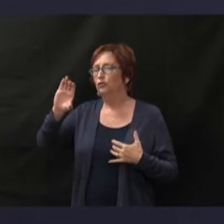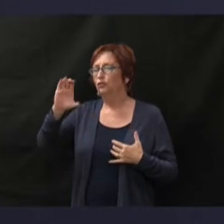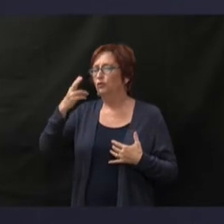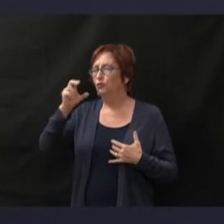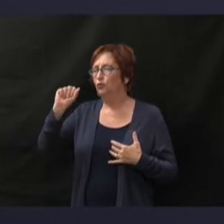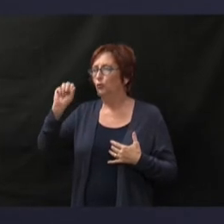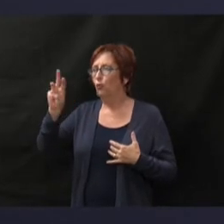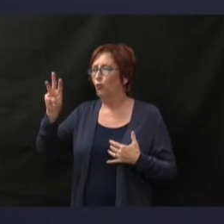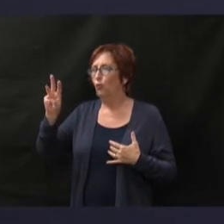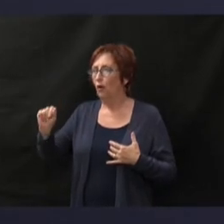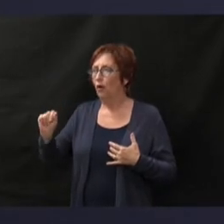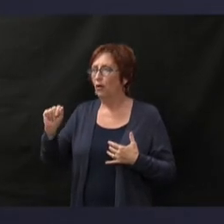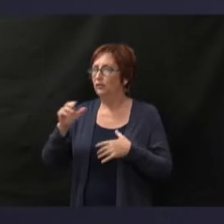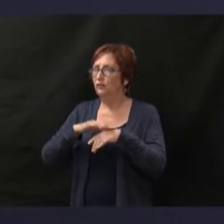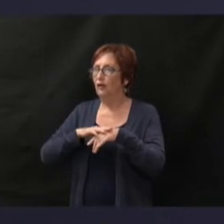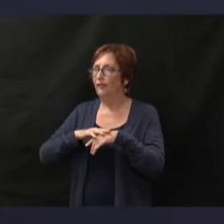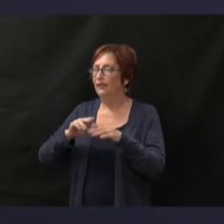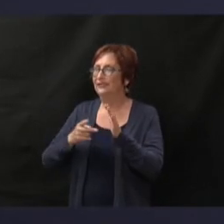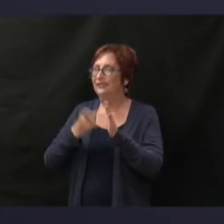Animal.